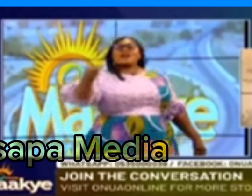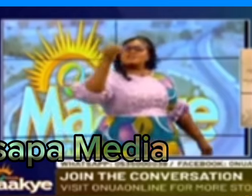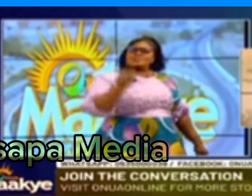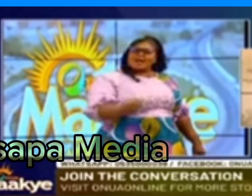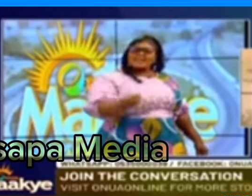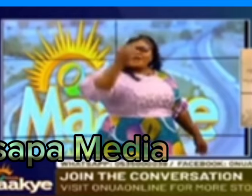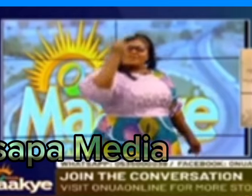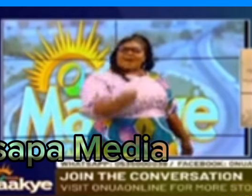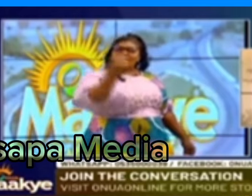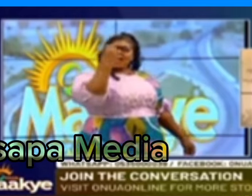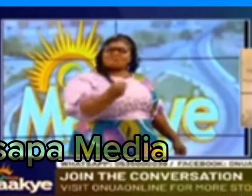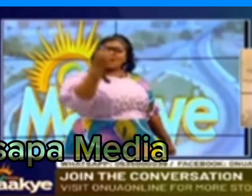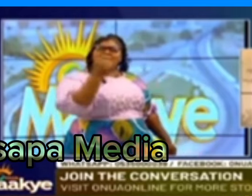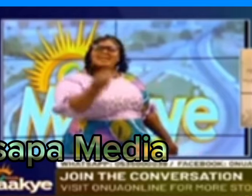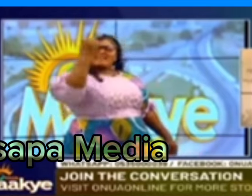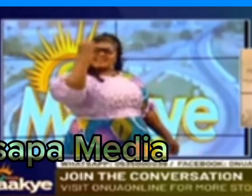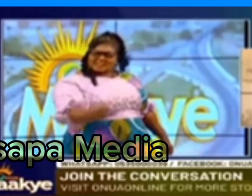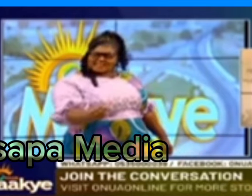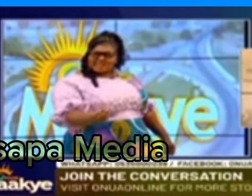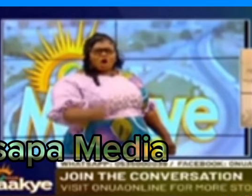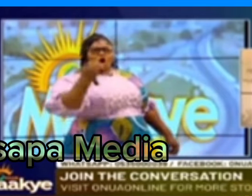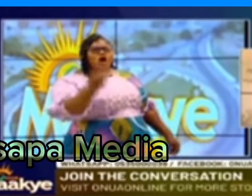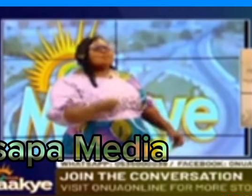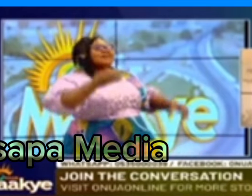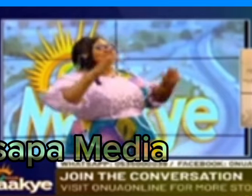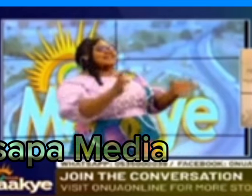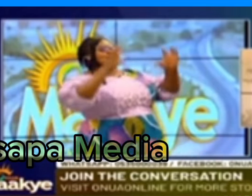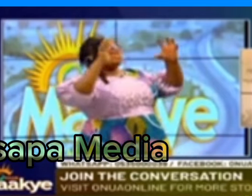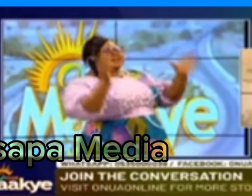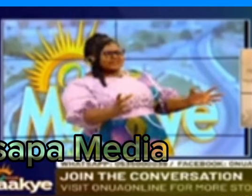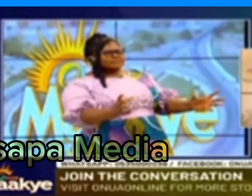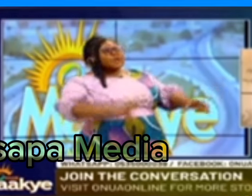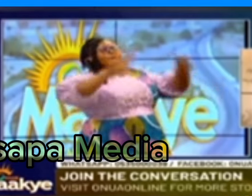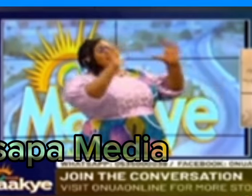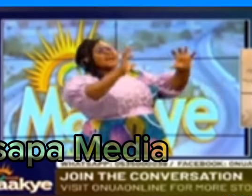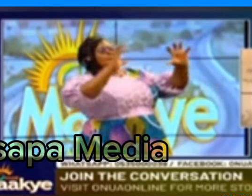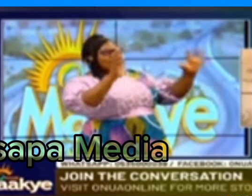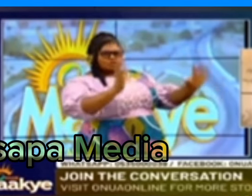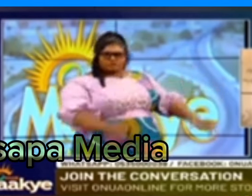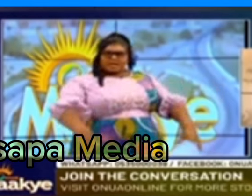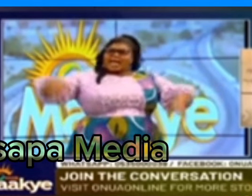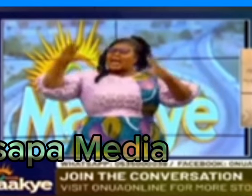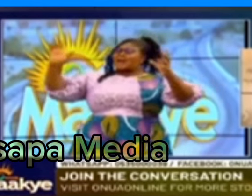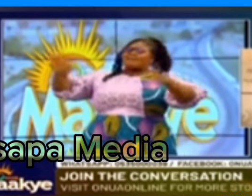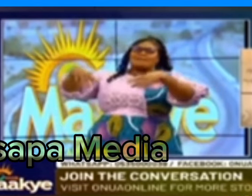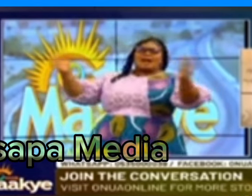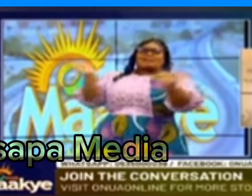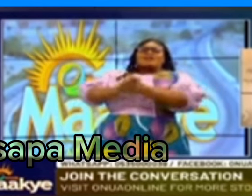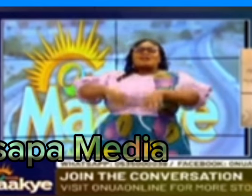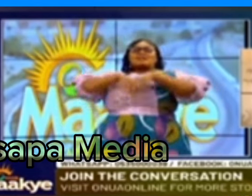if you can spend 500 million cities on crazy region, building bungalows